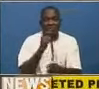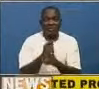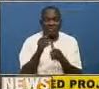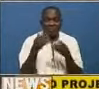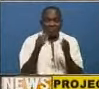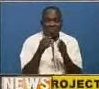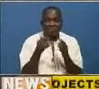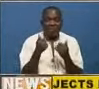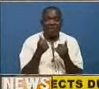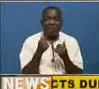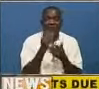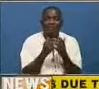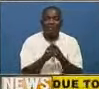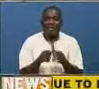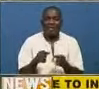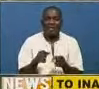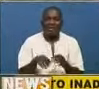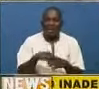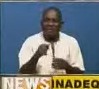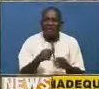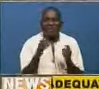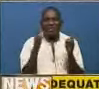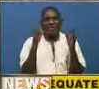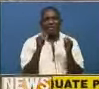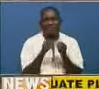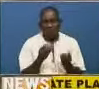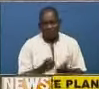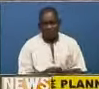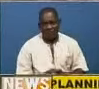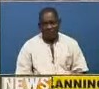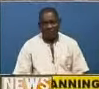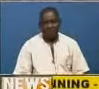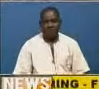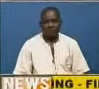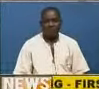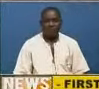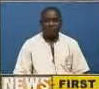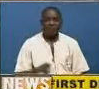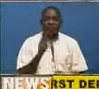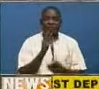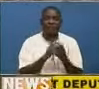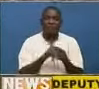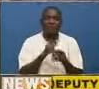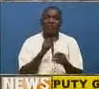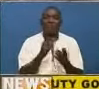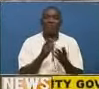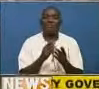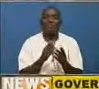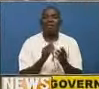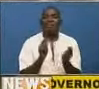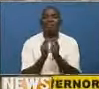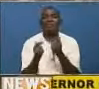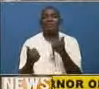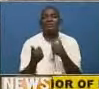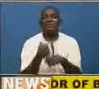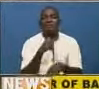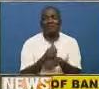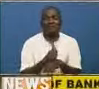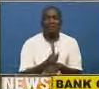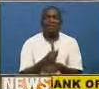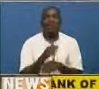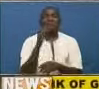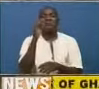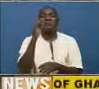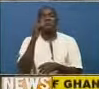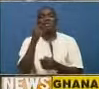the dangers of street life, a vicious cycle of abuse, crime, drugs